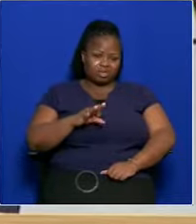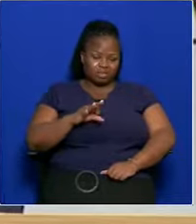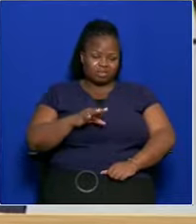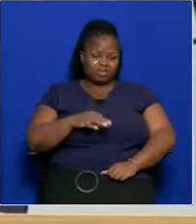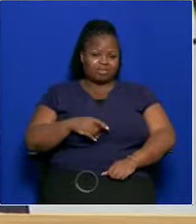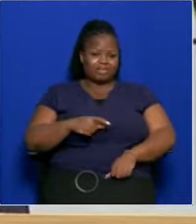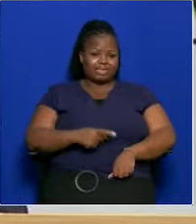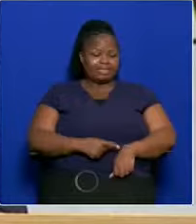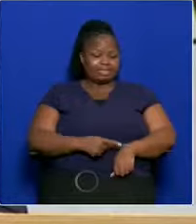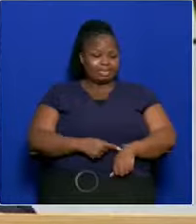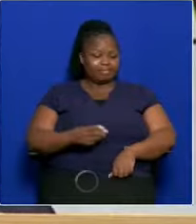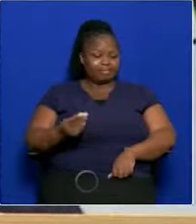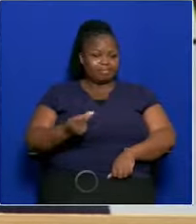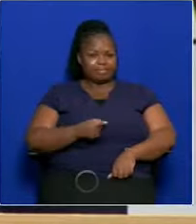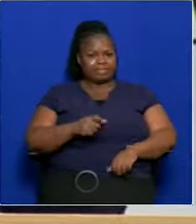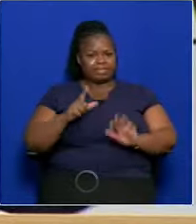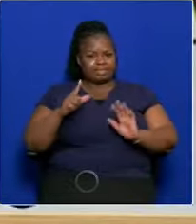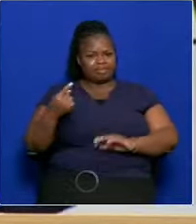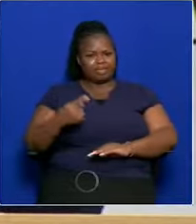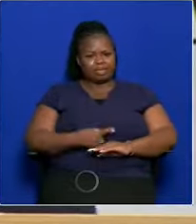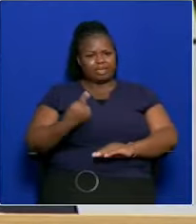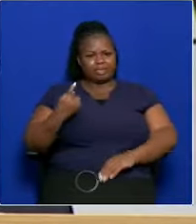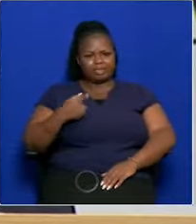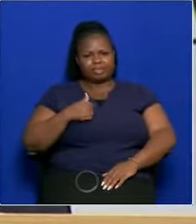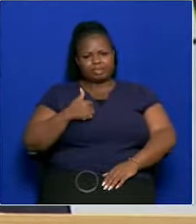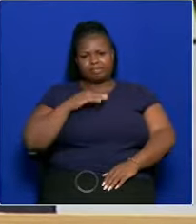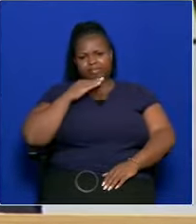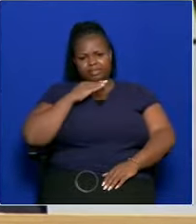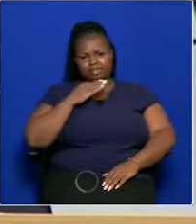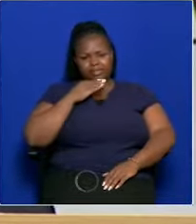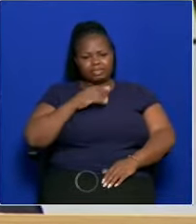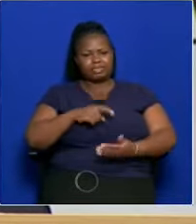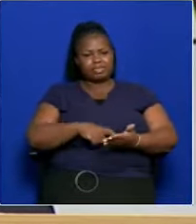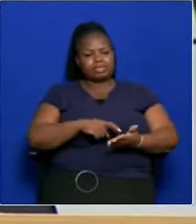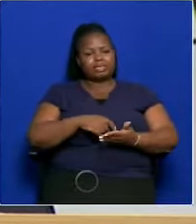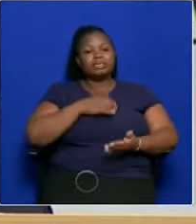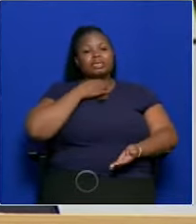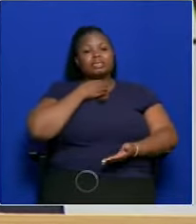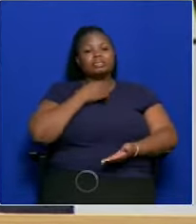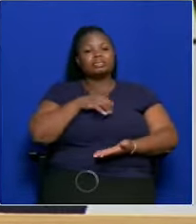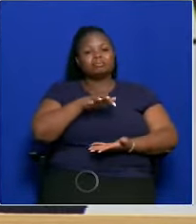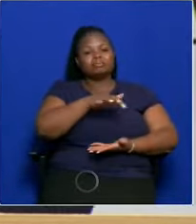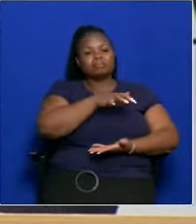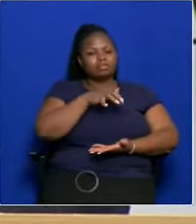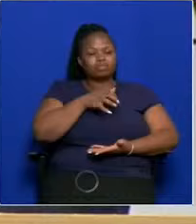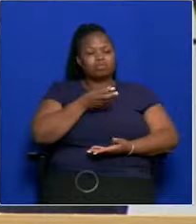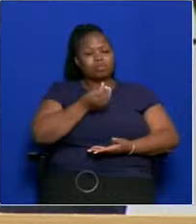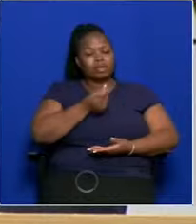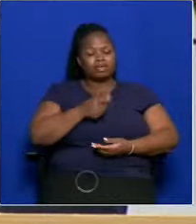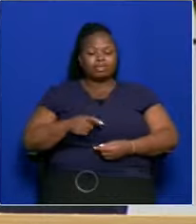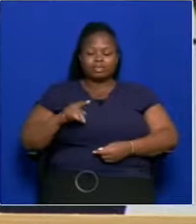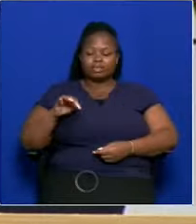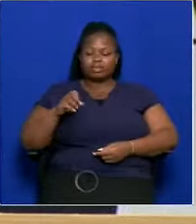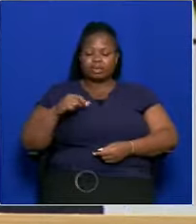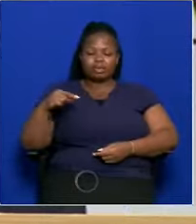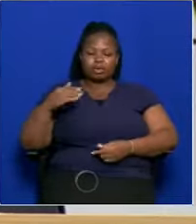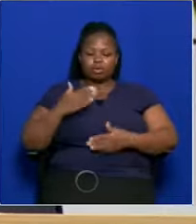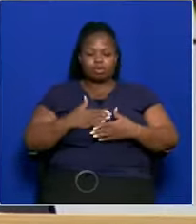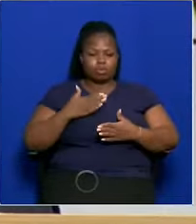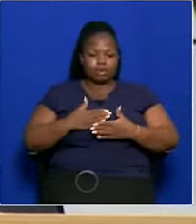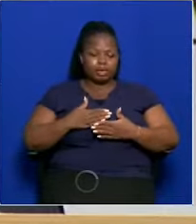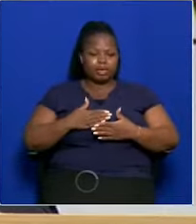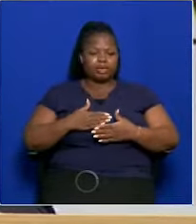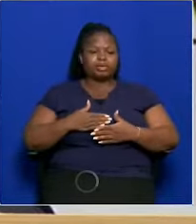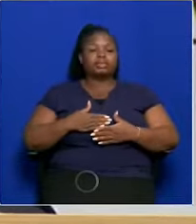7 days, then they create a debt and take from your money. Tavani is working at our finance in our office. She's the one